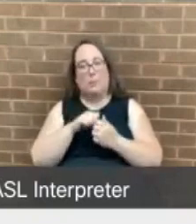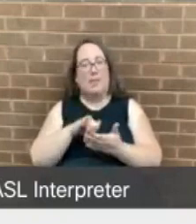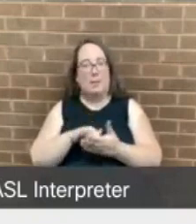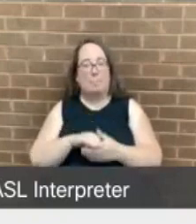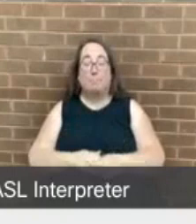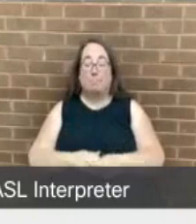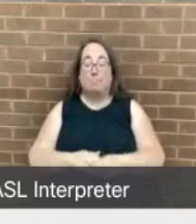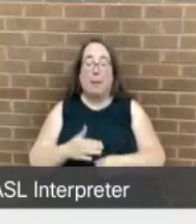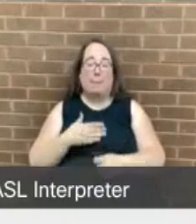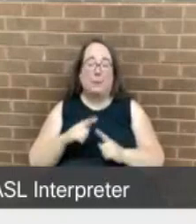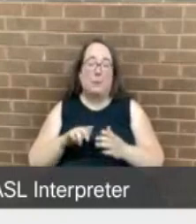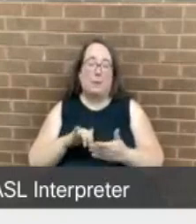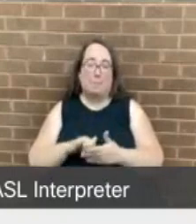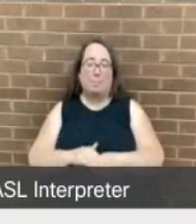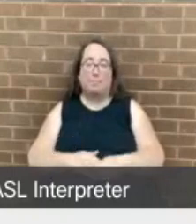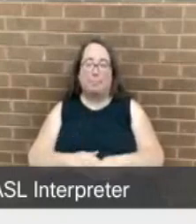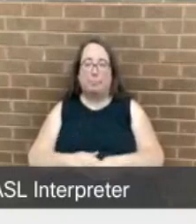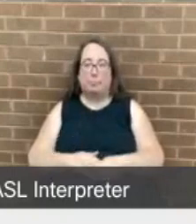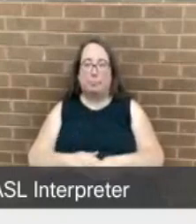we're happy to do that.